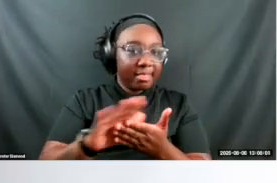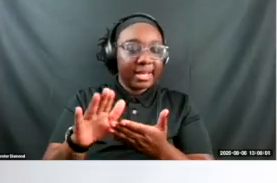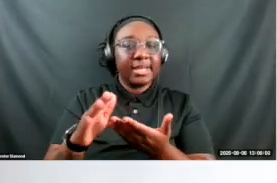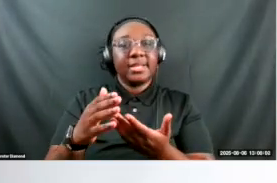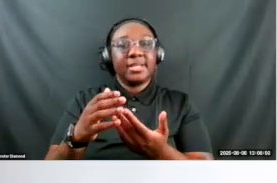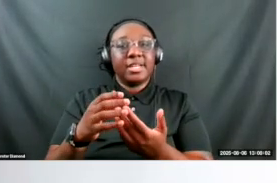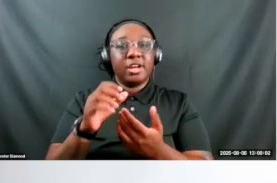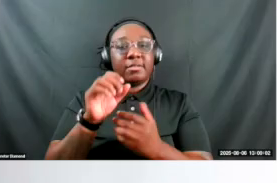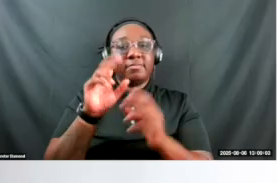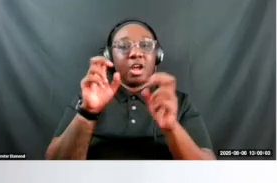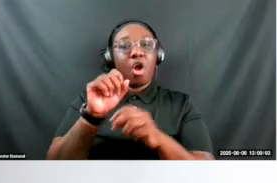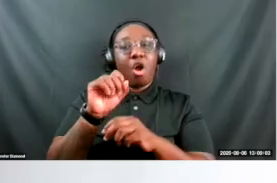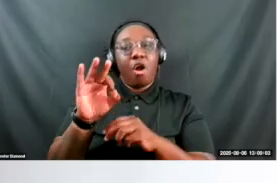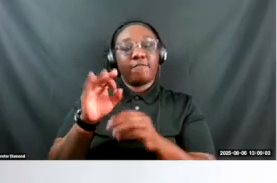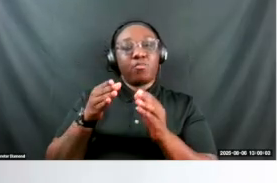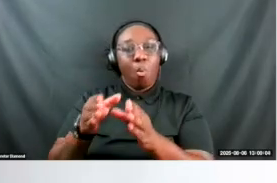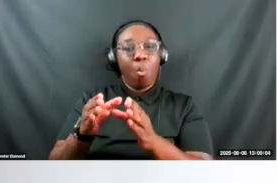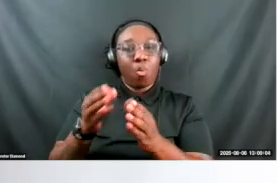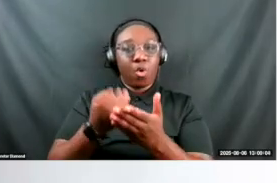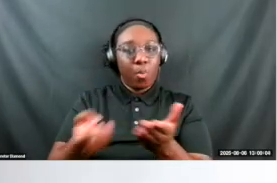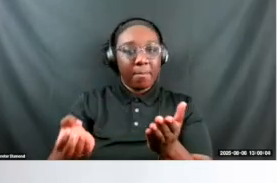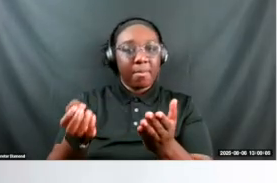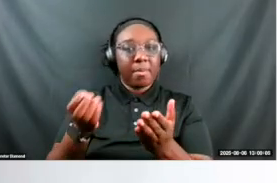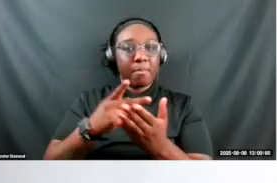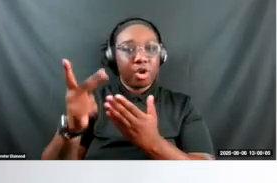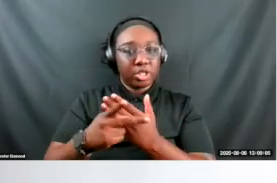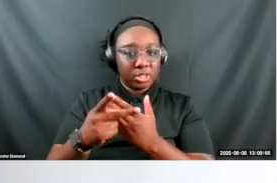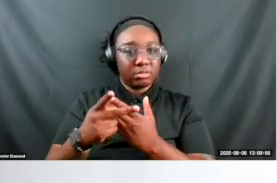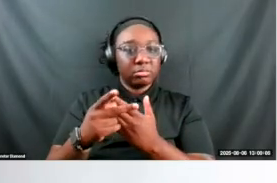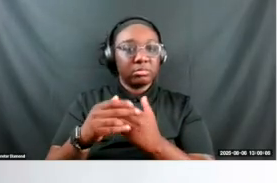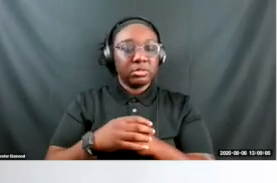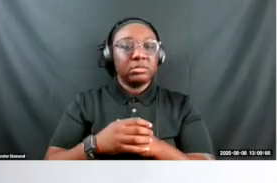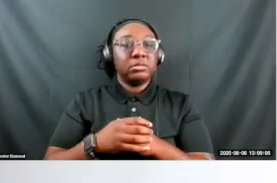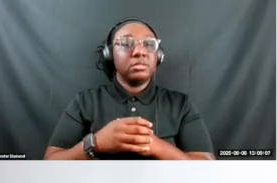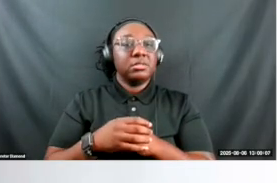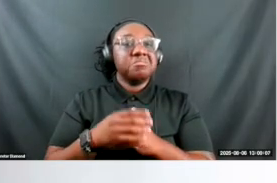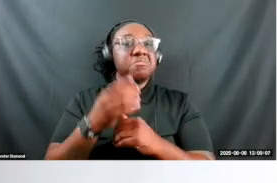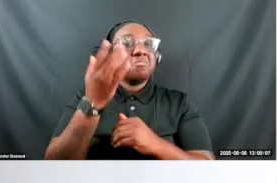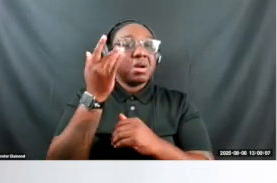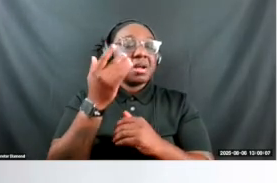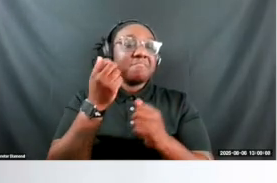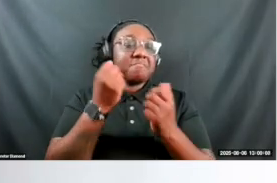have the funds needed to be able to purchase this type of equipment. Next slide, please.